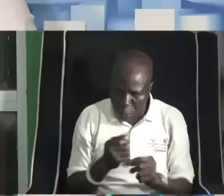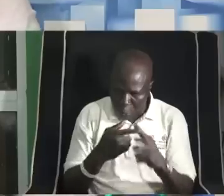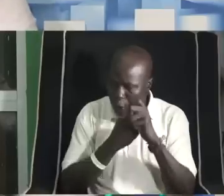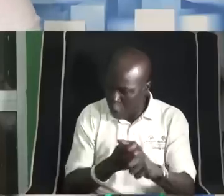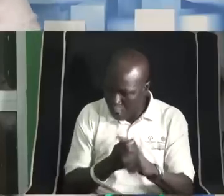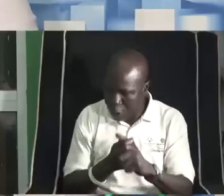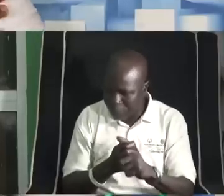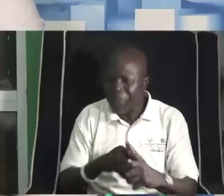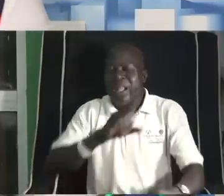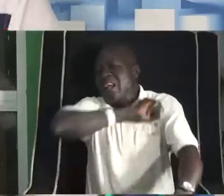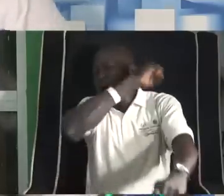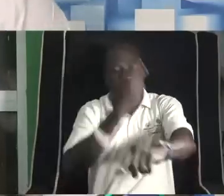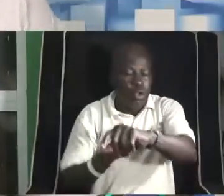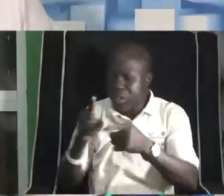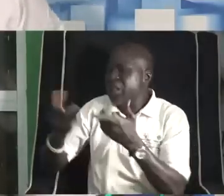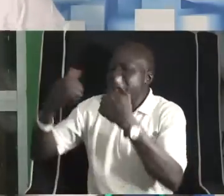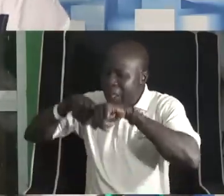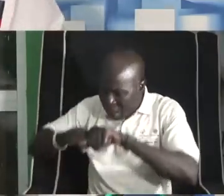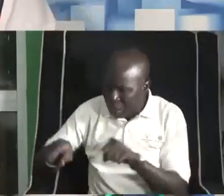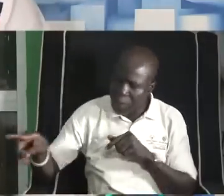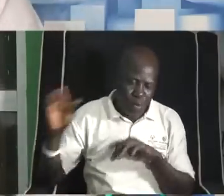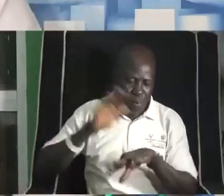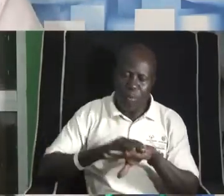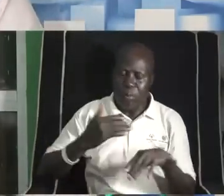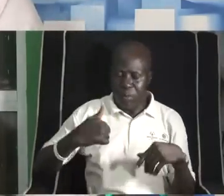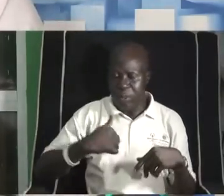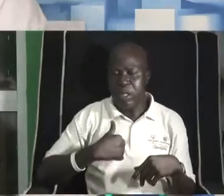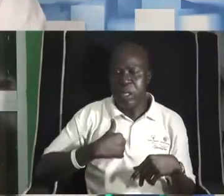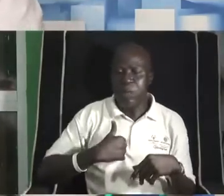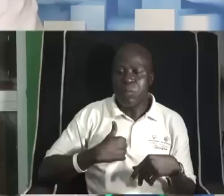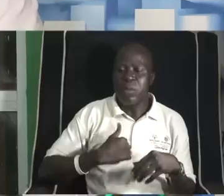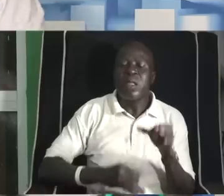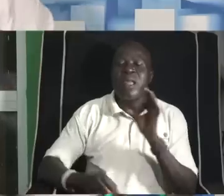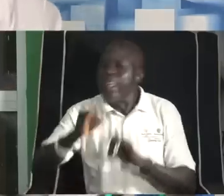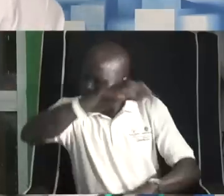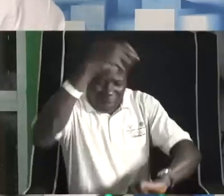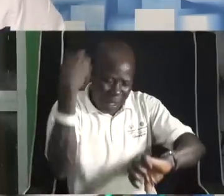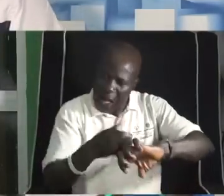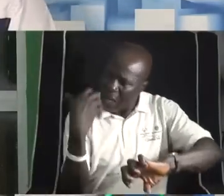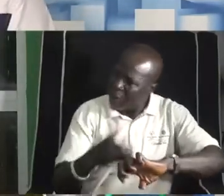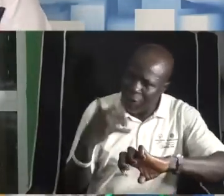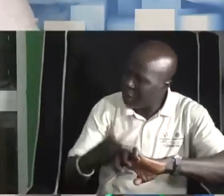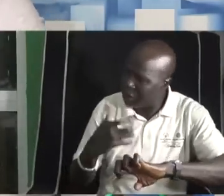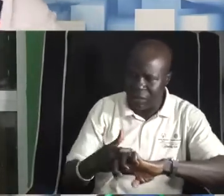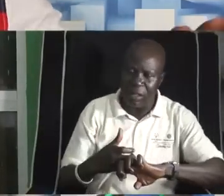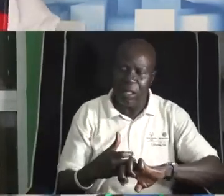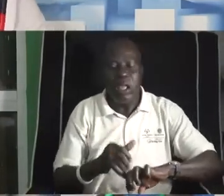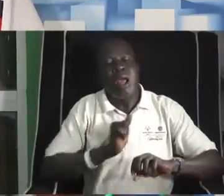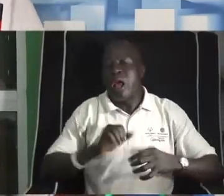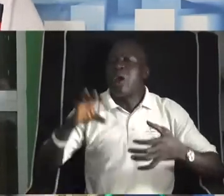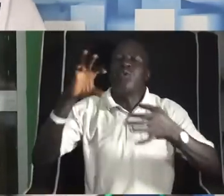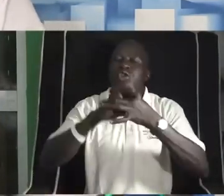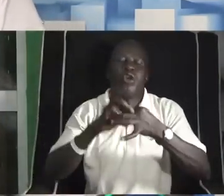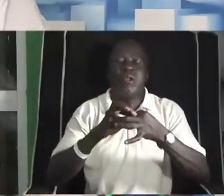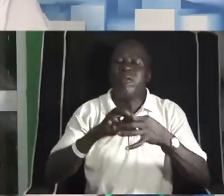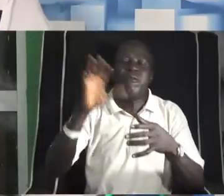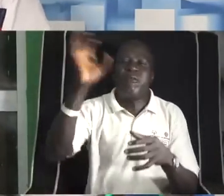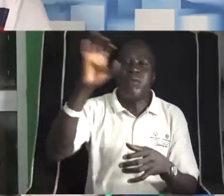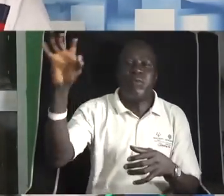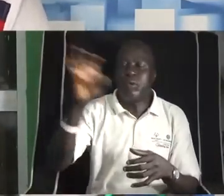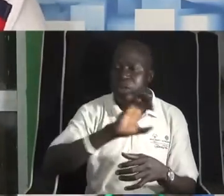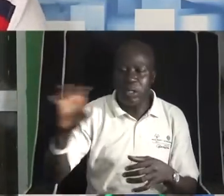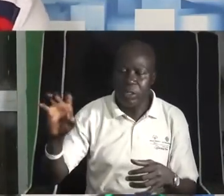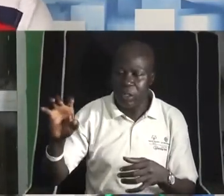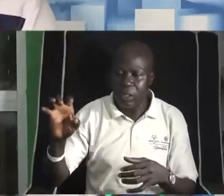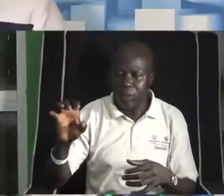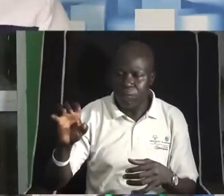money. Send you one way, baby. Virtues will come upon me. I'm only to my one little. I say at least. Why do I want to fight for me? You just the people that will pay